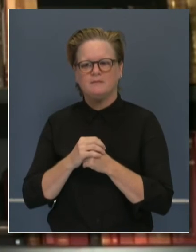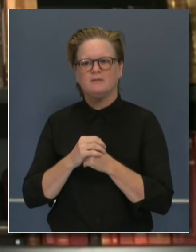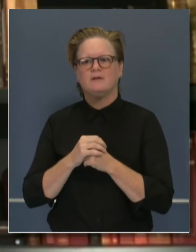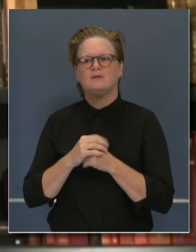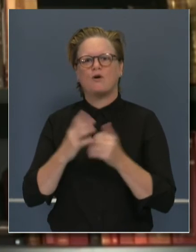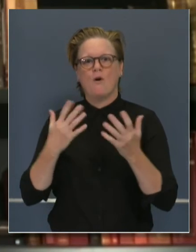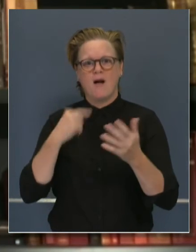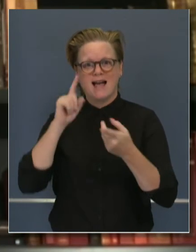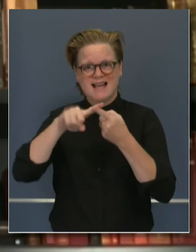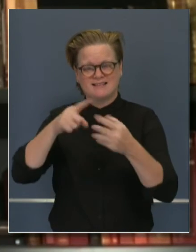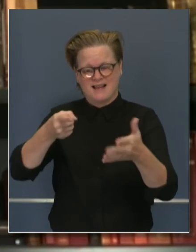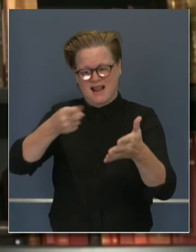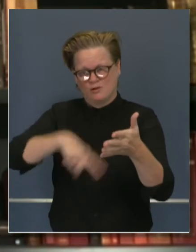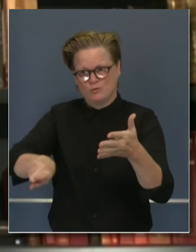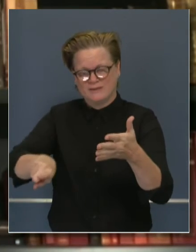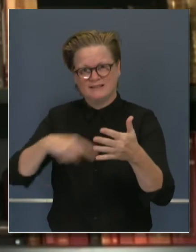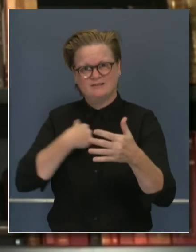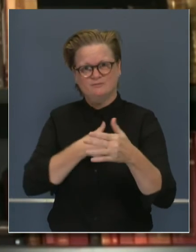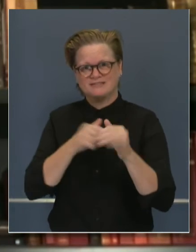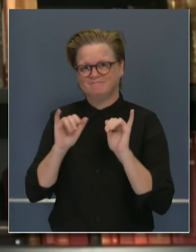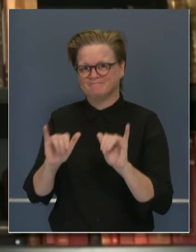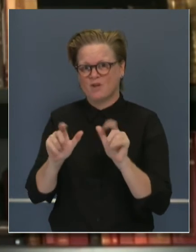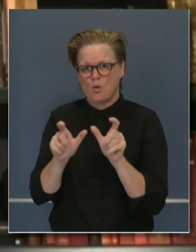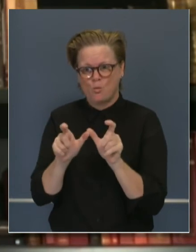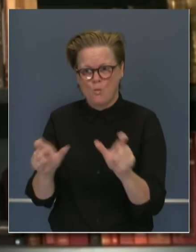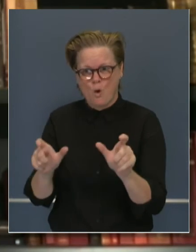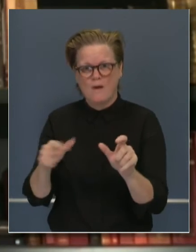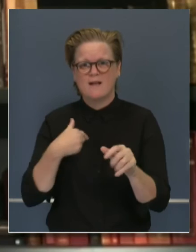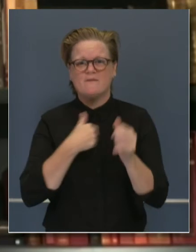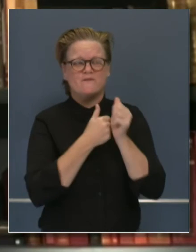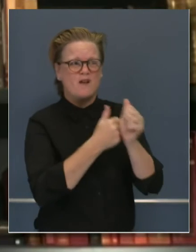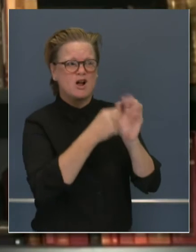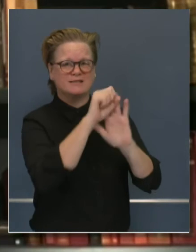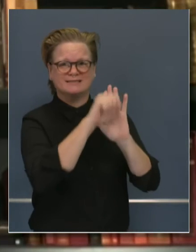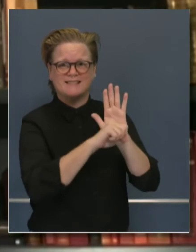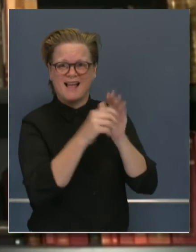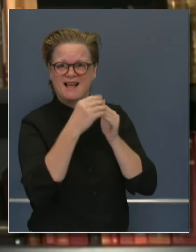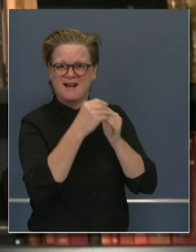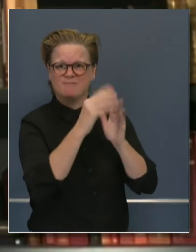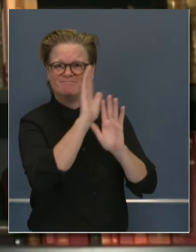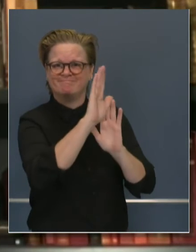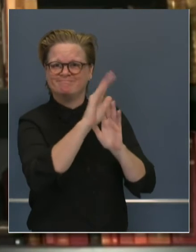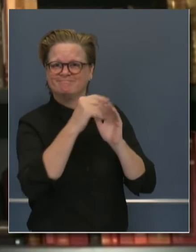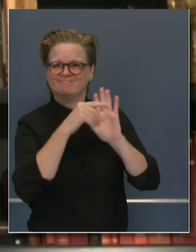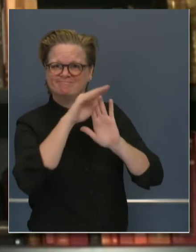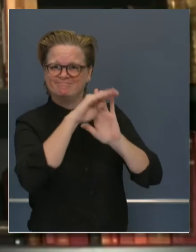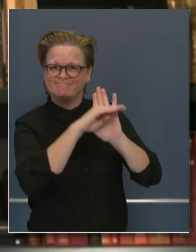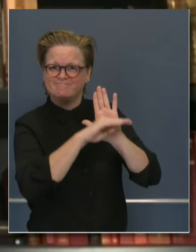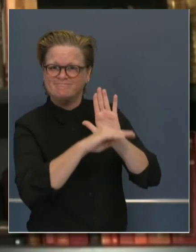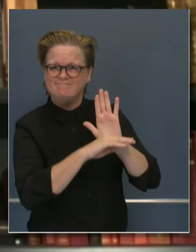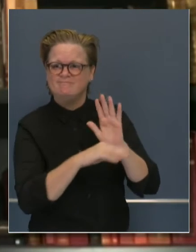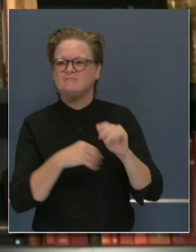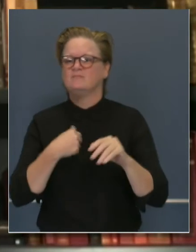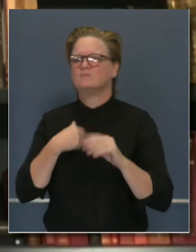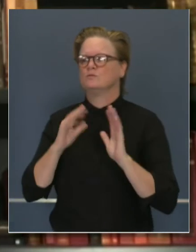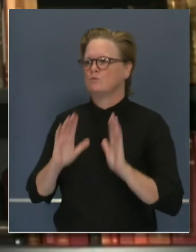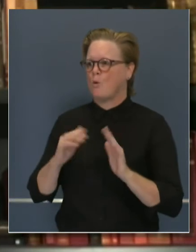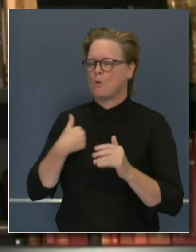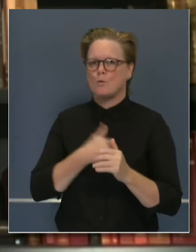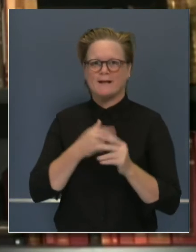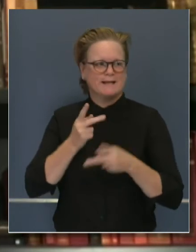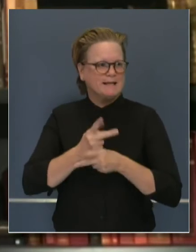but the county guidelines as well. And that quarantine process began this weekend and will continue for 14